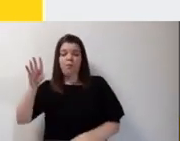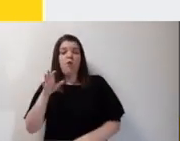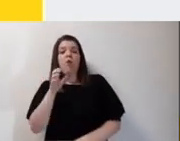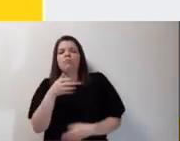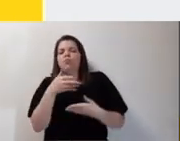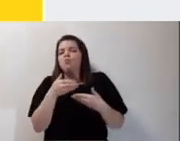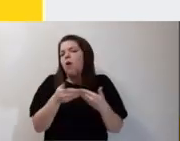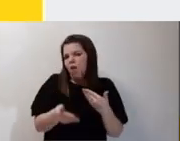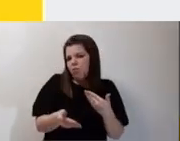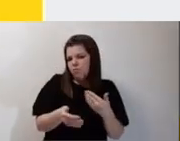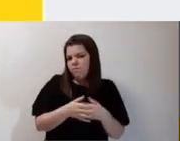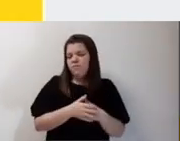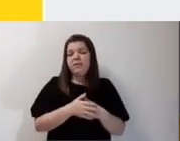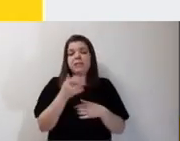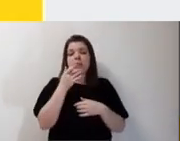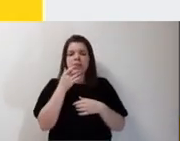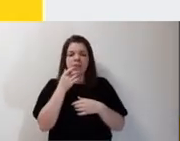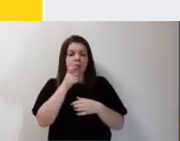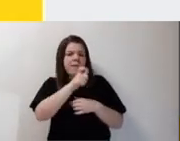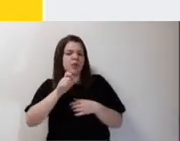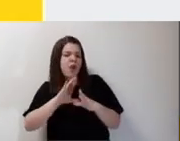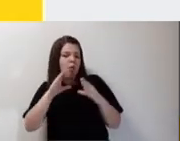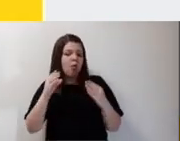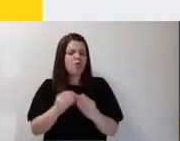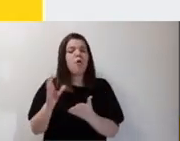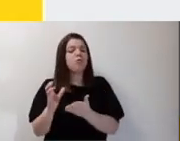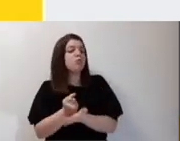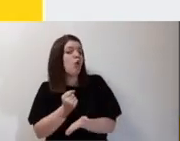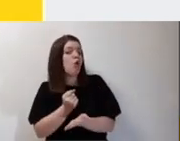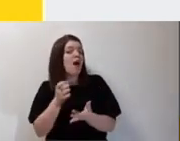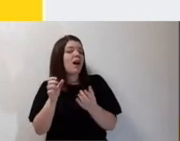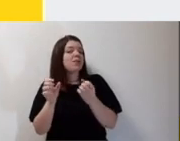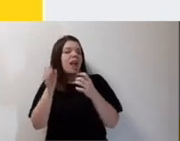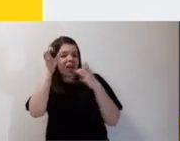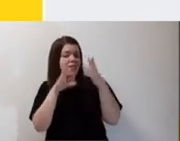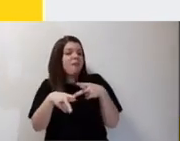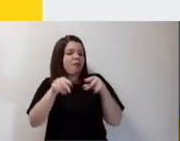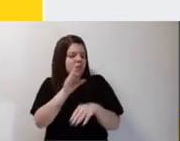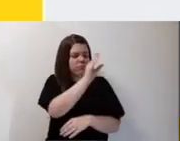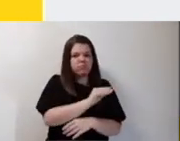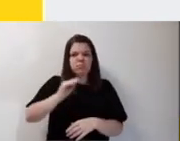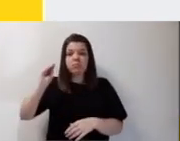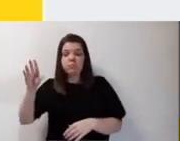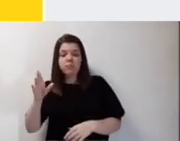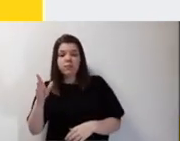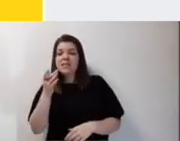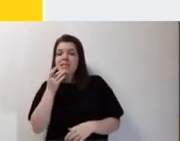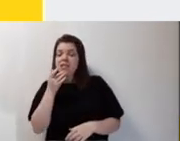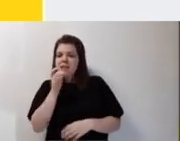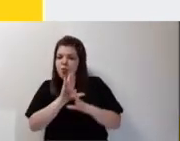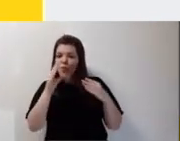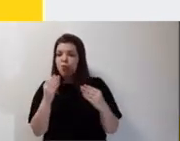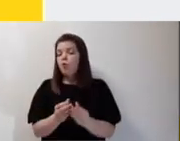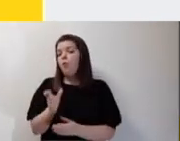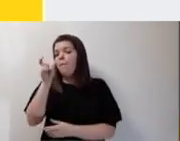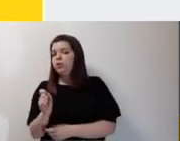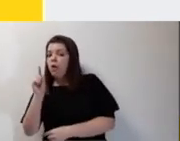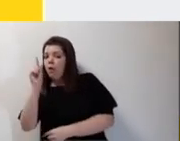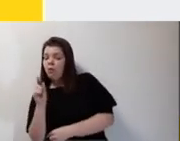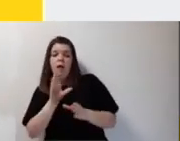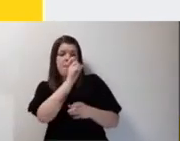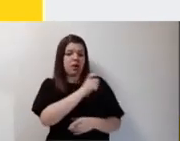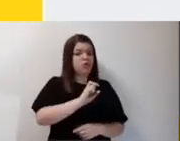members pass issue activities, or one team member explain the others what is an activity inside,